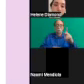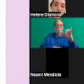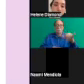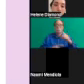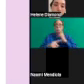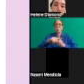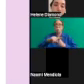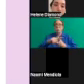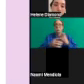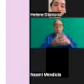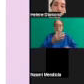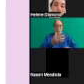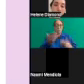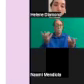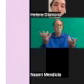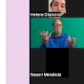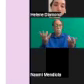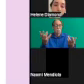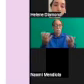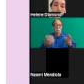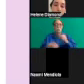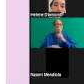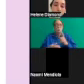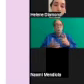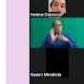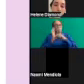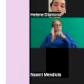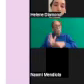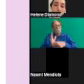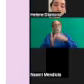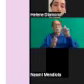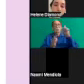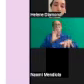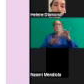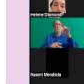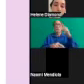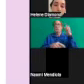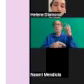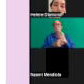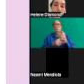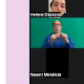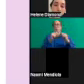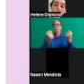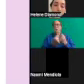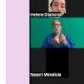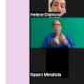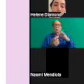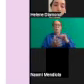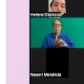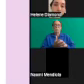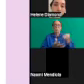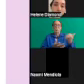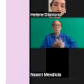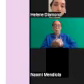So it really underscores the need to find the right team. Finding the right team. Be a self-advocate